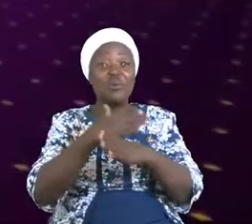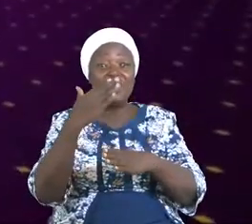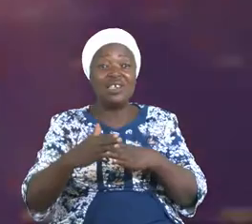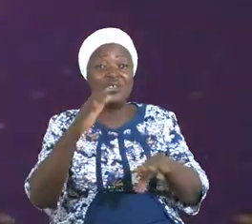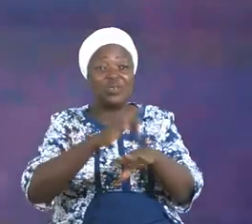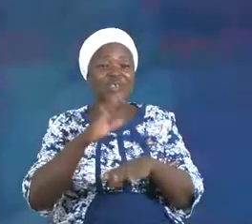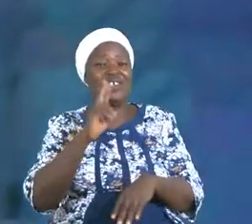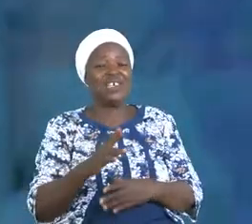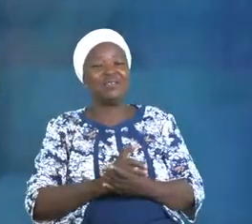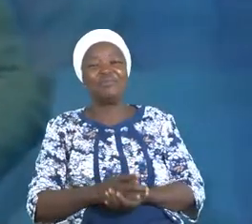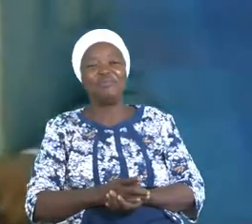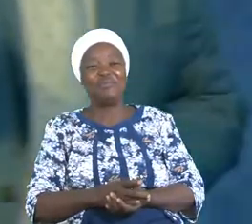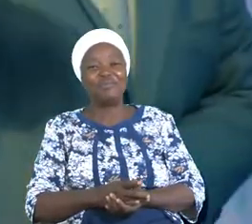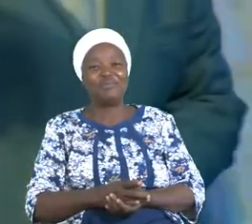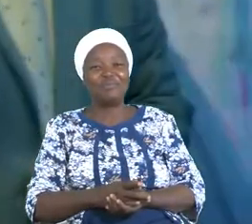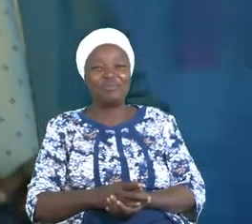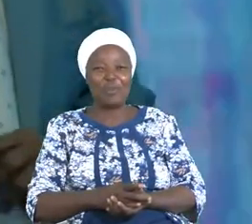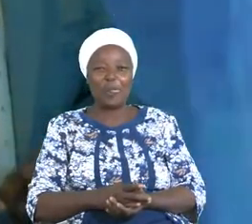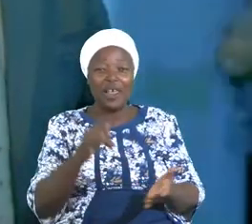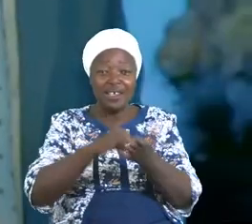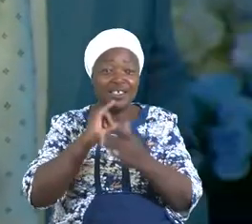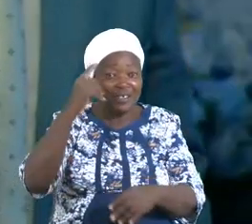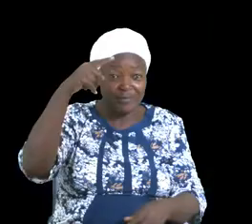me. It is for you.